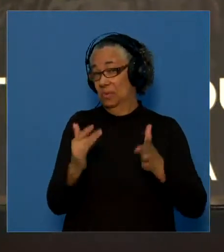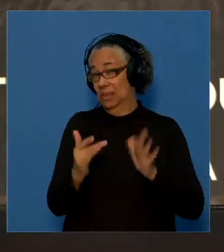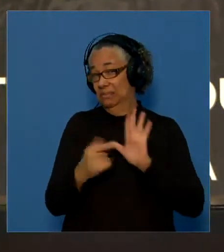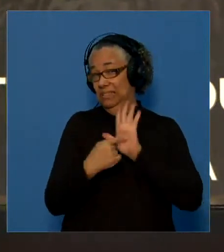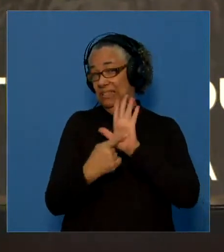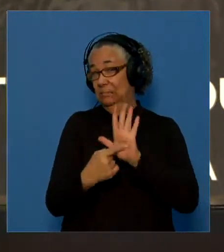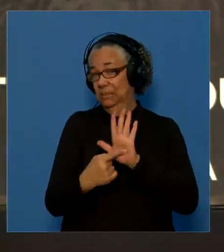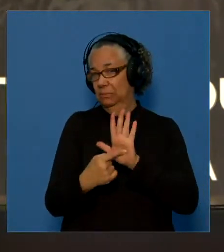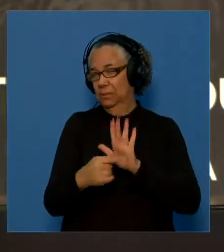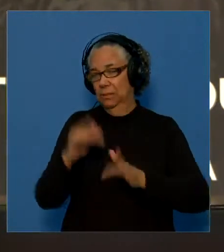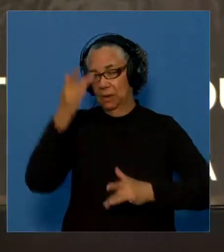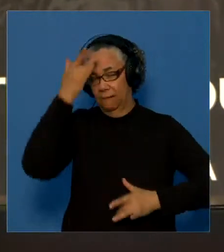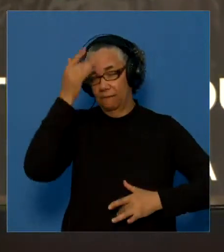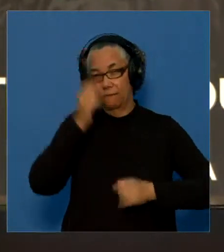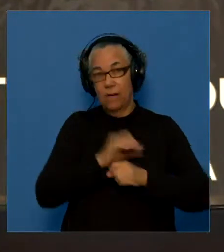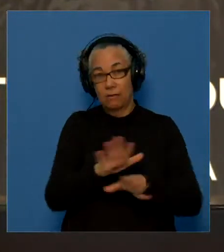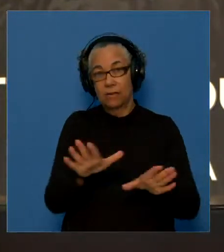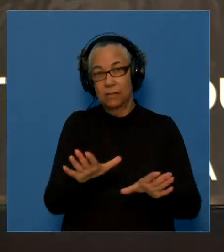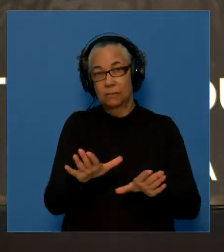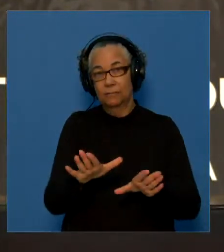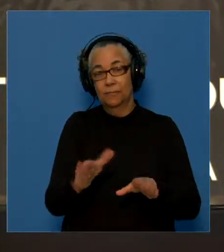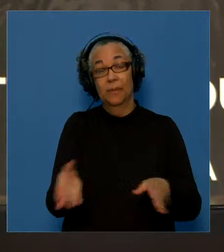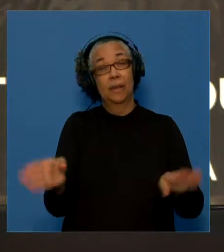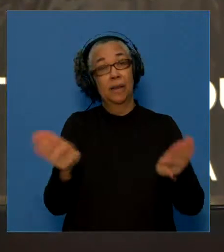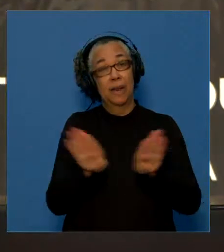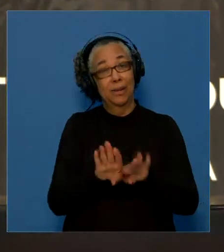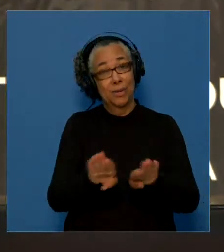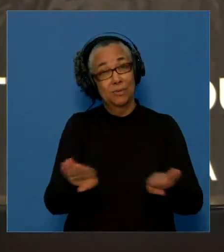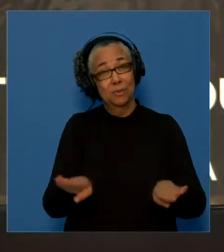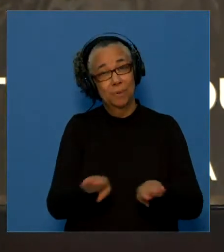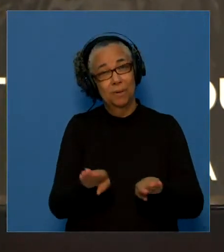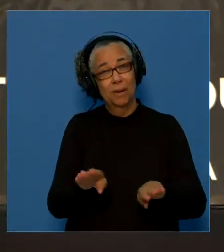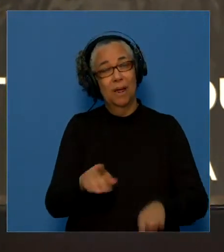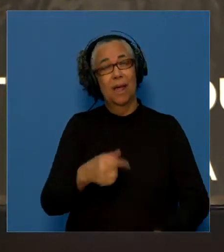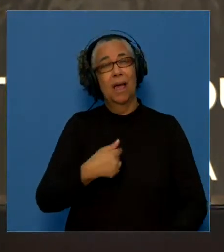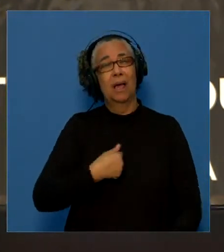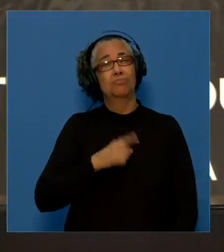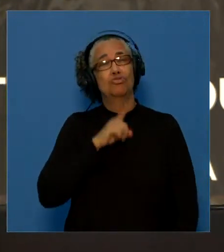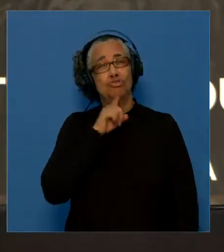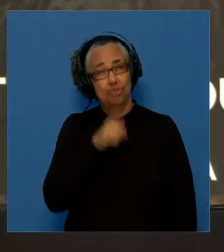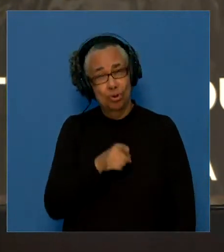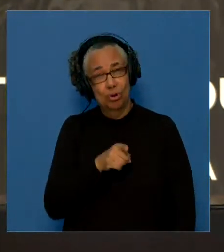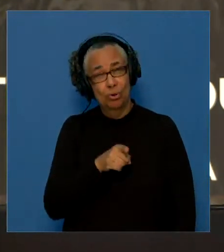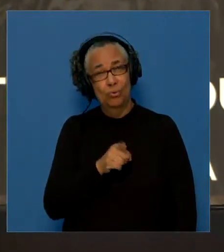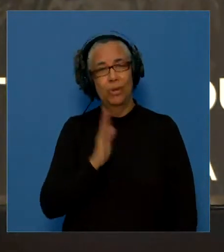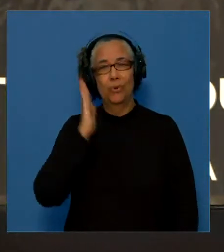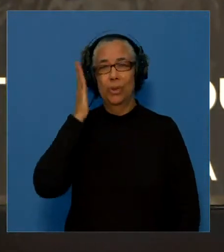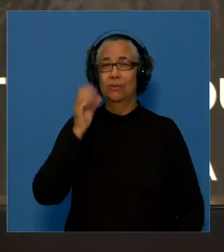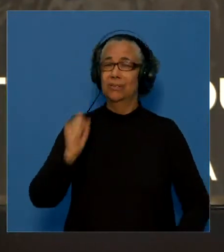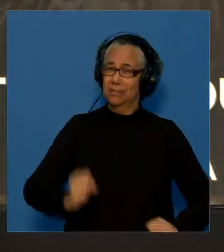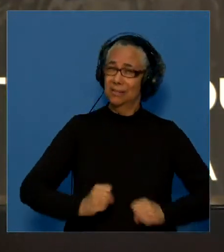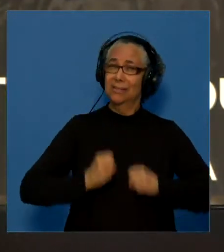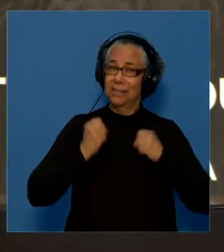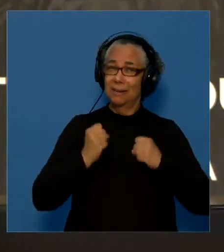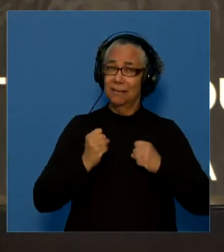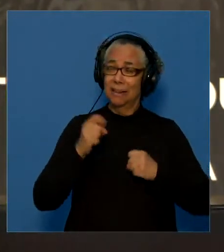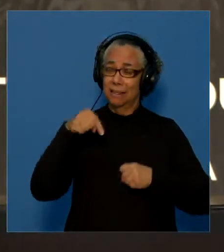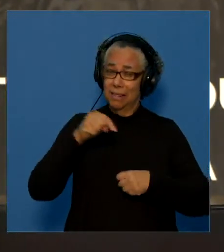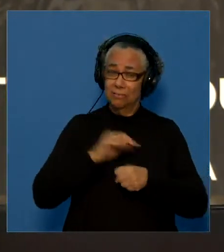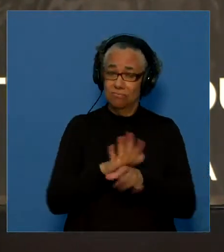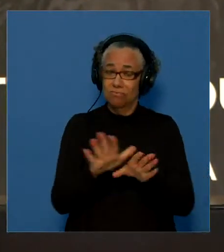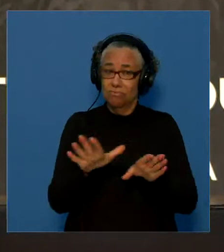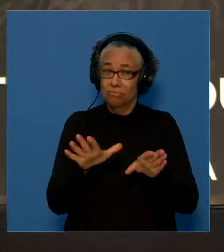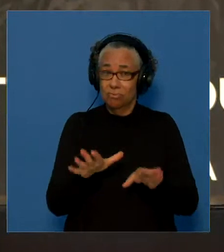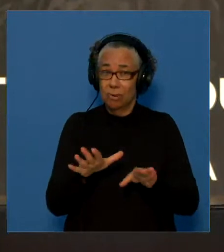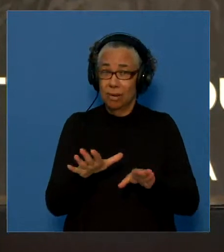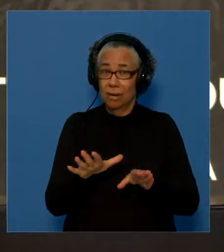virus. In closing, Bermuda, I have no doubt that we will get through this latest outbreak, and